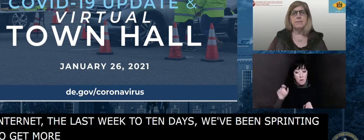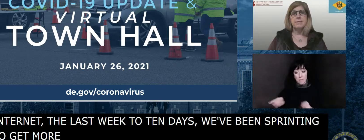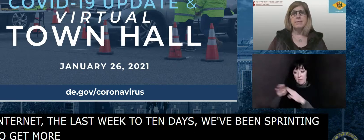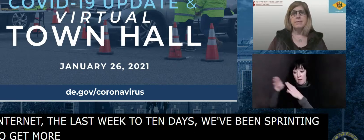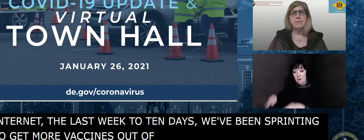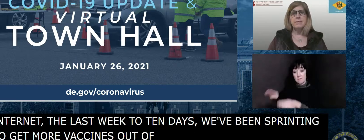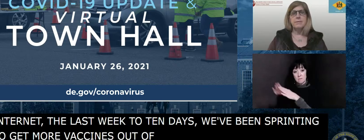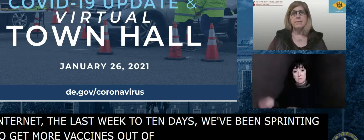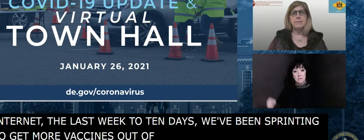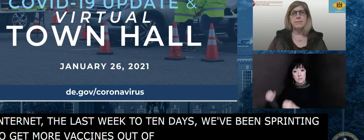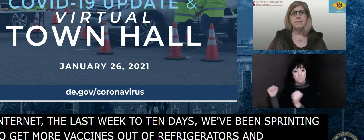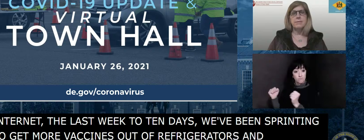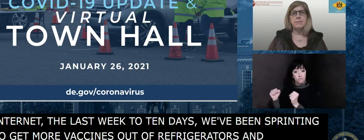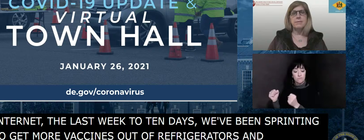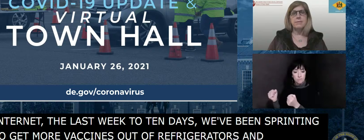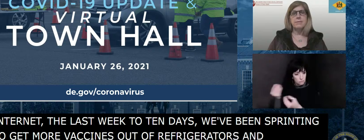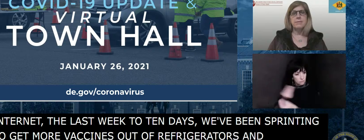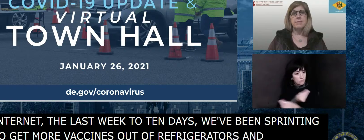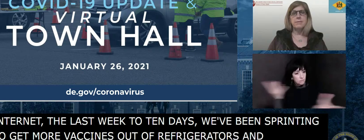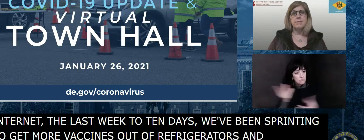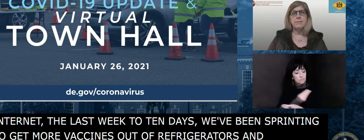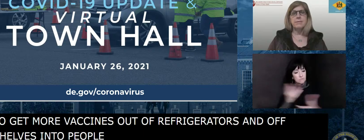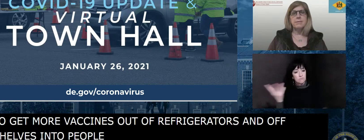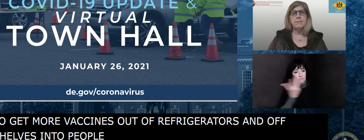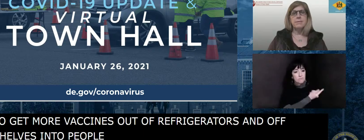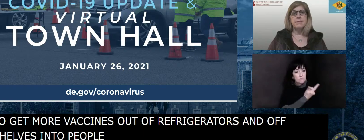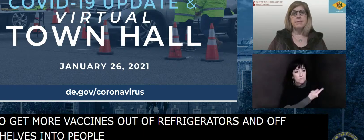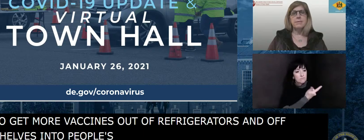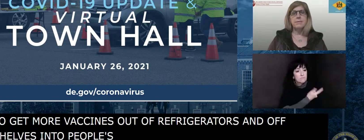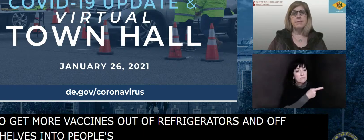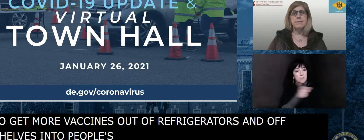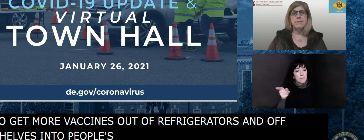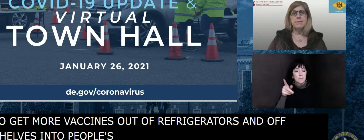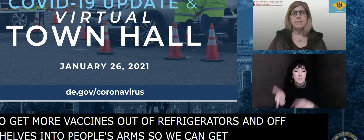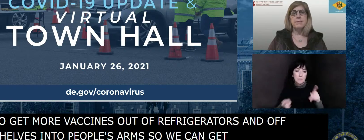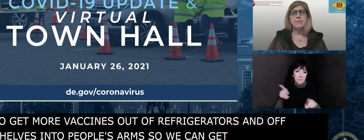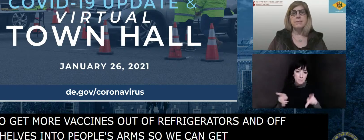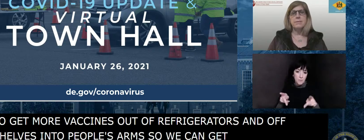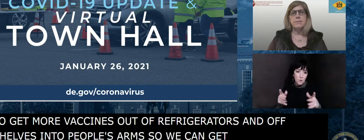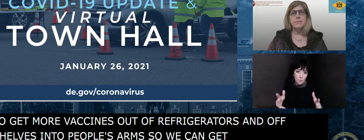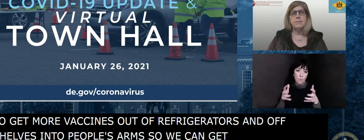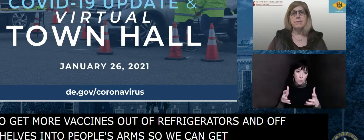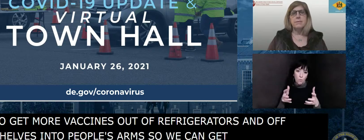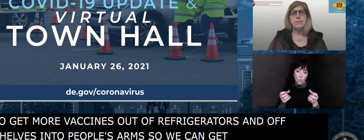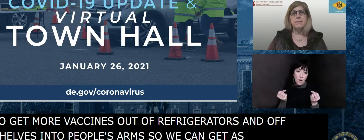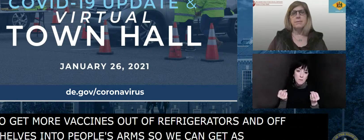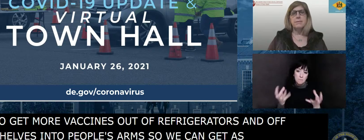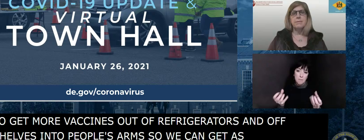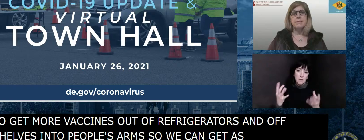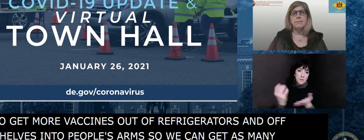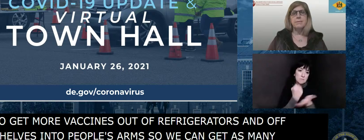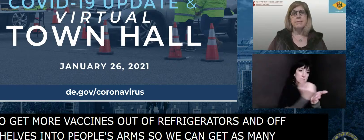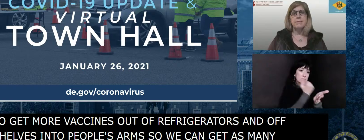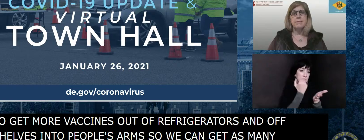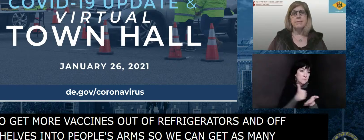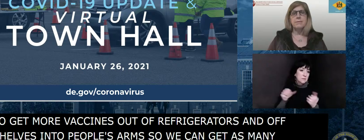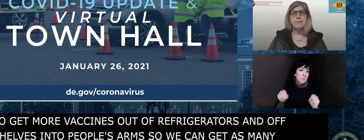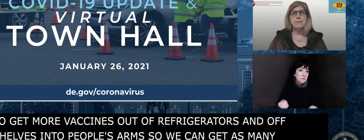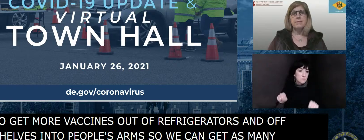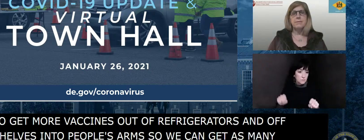shelves into people's arms so that we can get as many Delawareans vaccinated as possible. We've